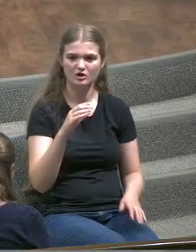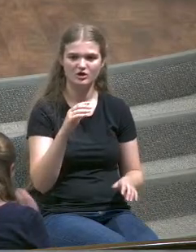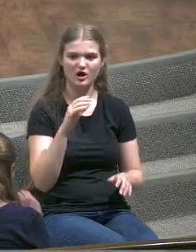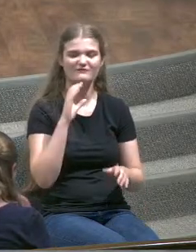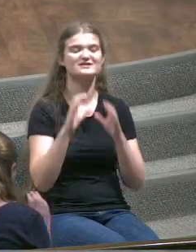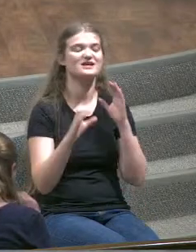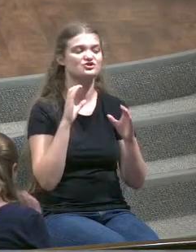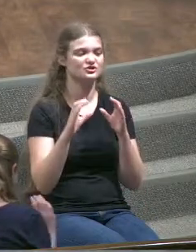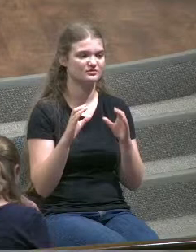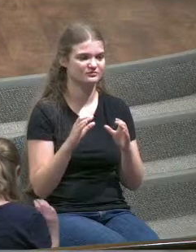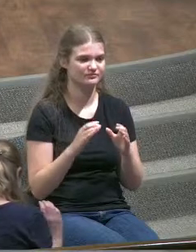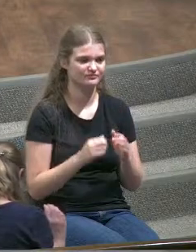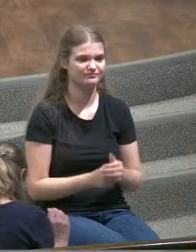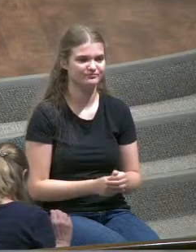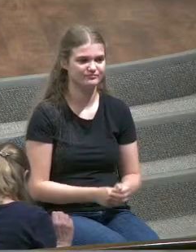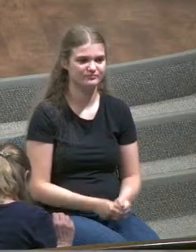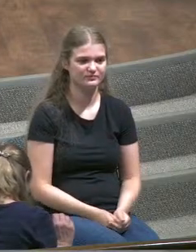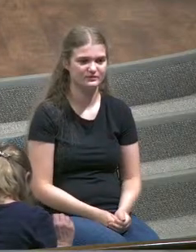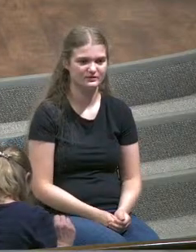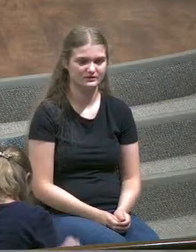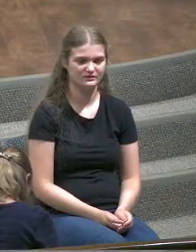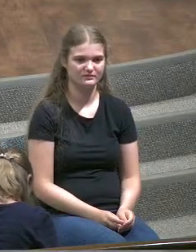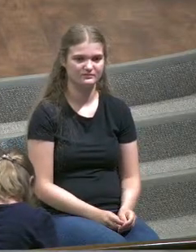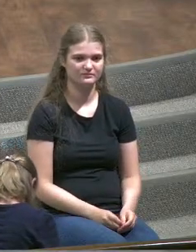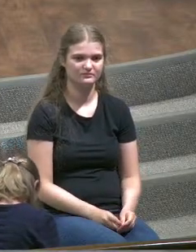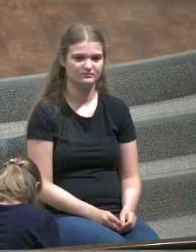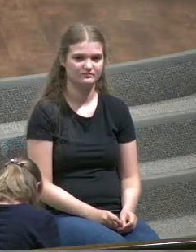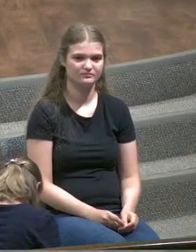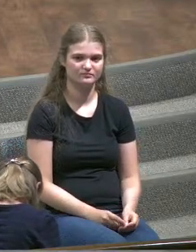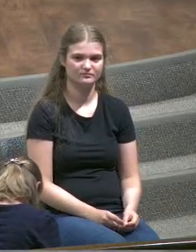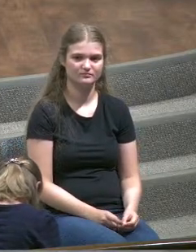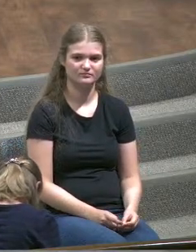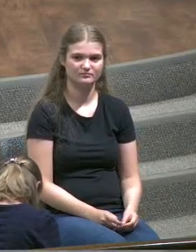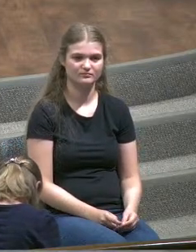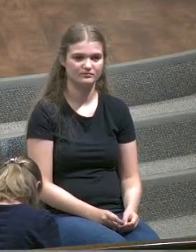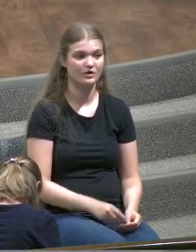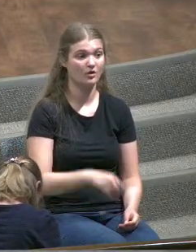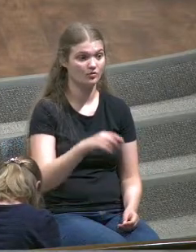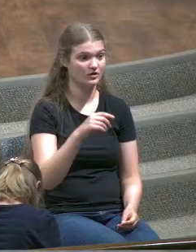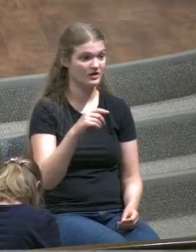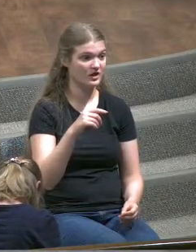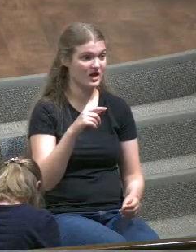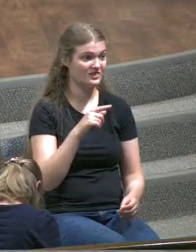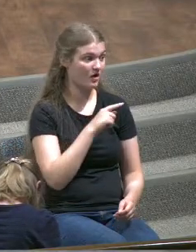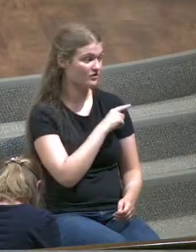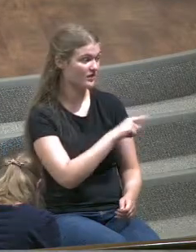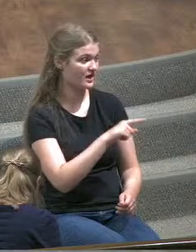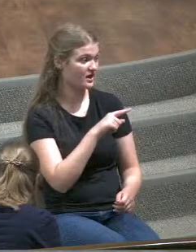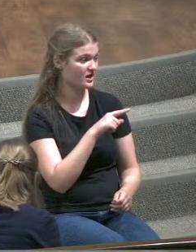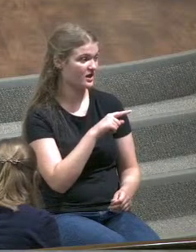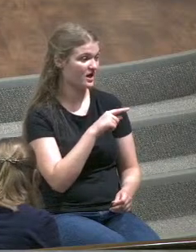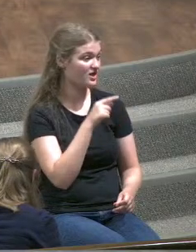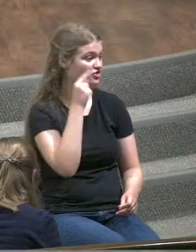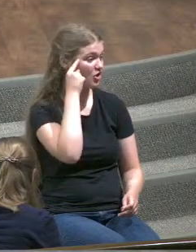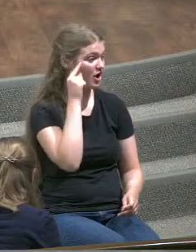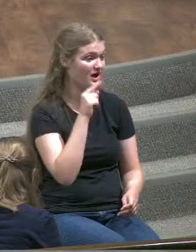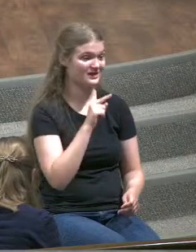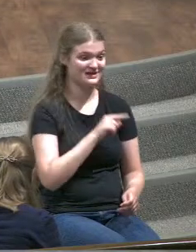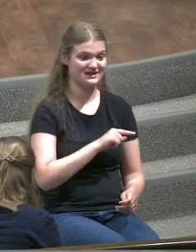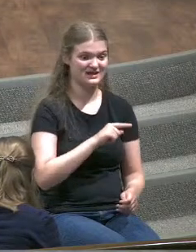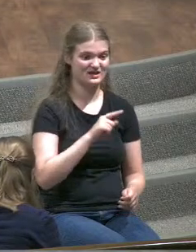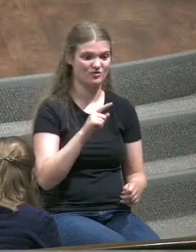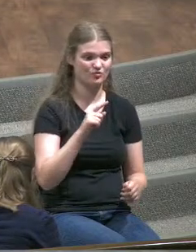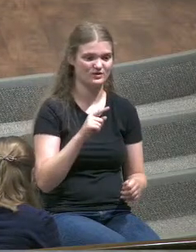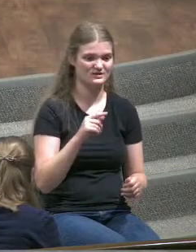conversation with the scribes. He says, which is easier? Now remember, they have been questioning him. They said, hey, you're a blasphemer. They're thinking that you're a blasphemer